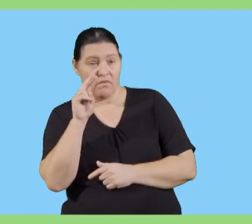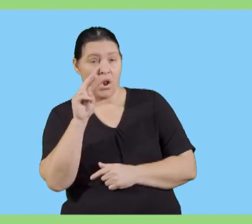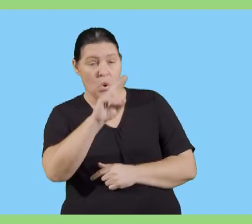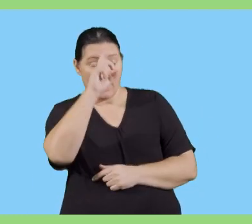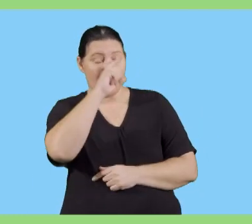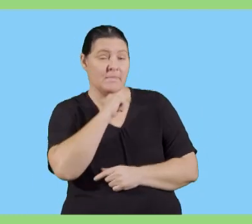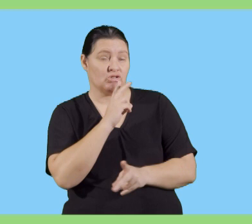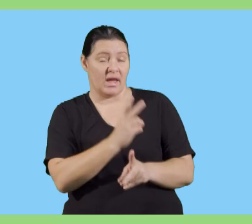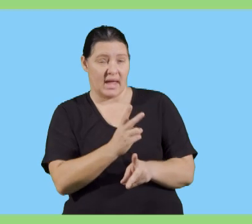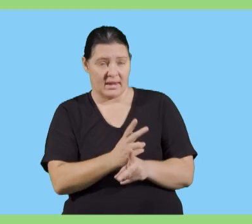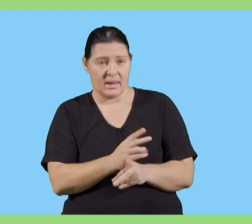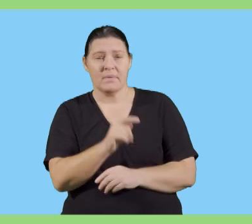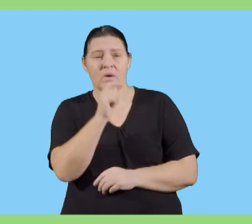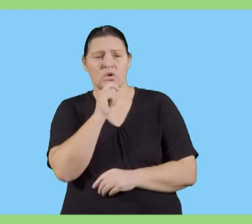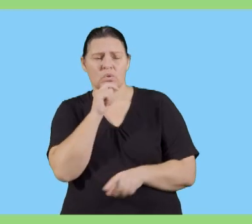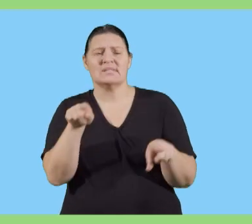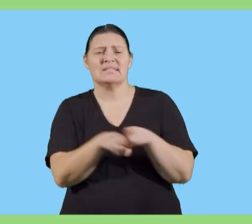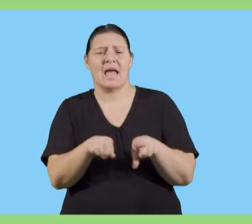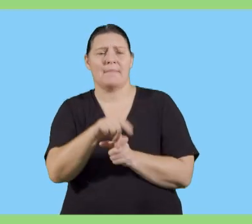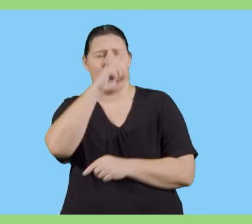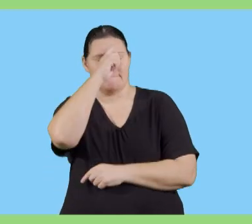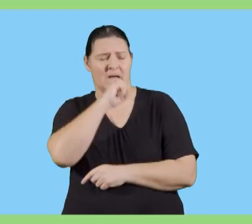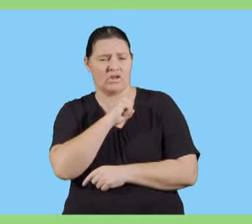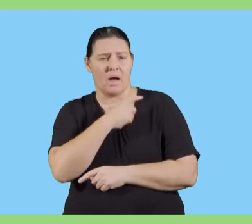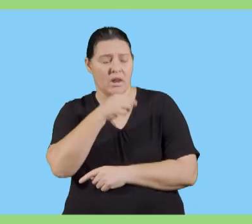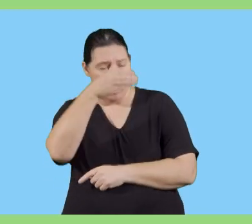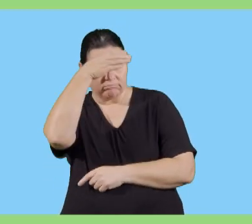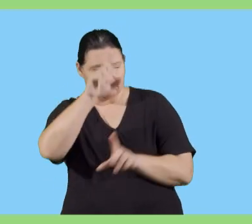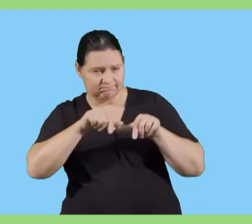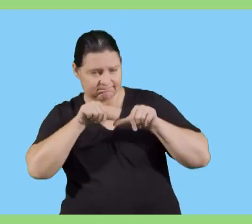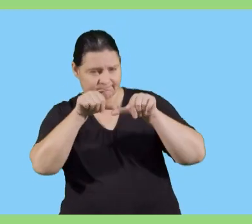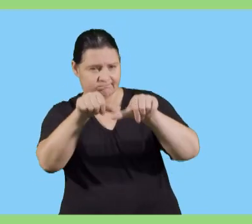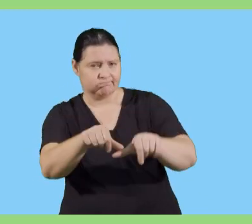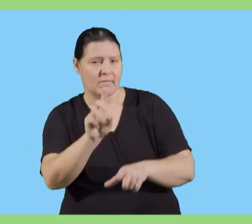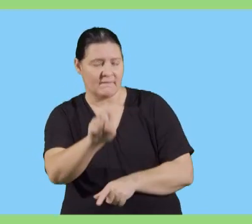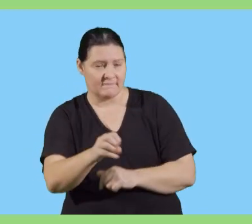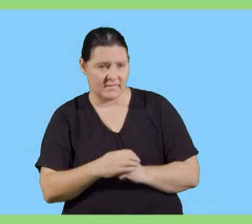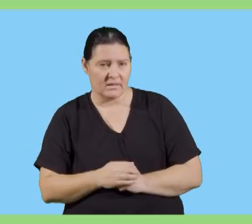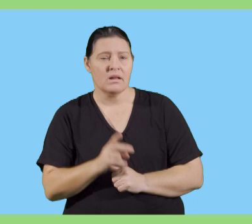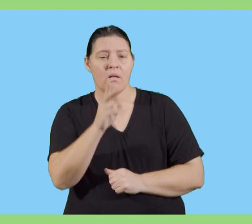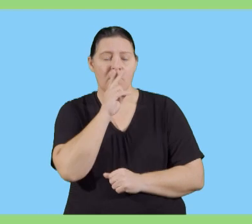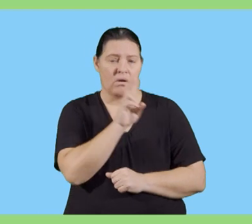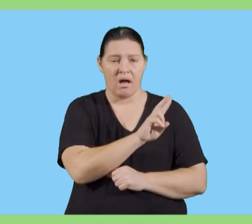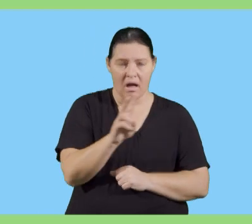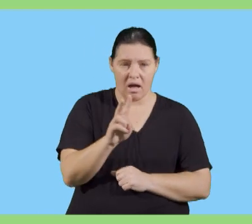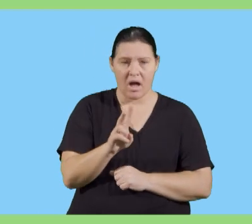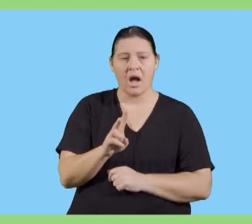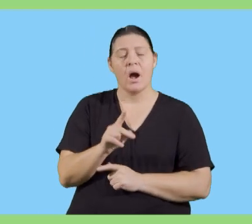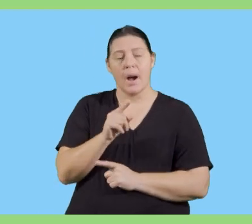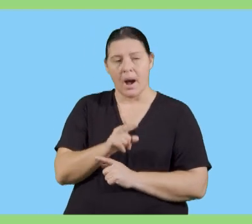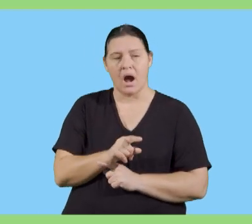an organism, it shows us a population, it shows us a community, and then it shows us an ecosystem. All of